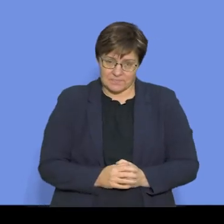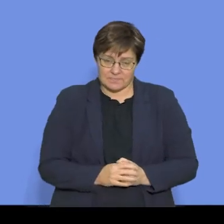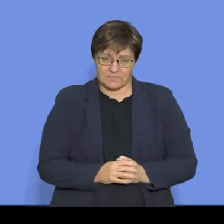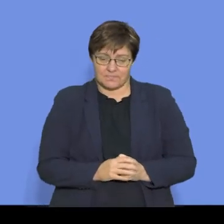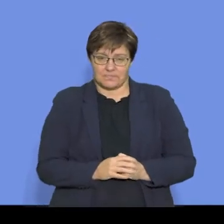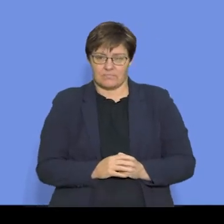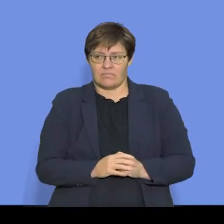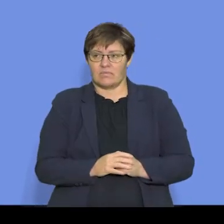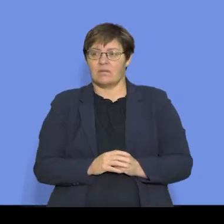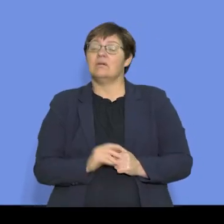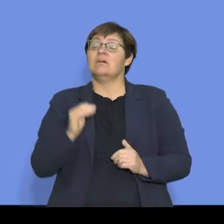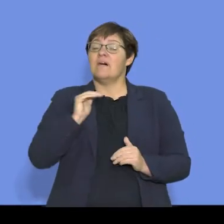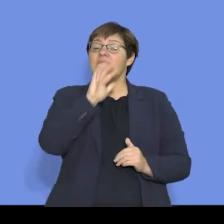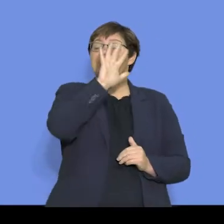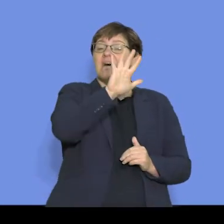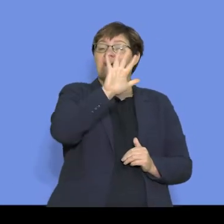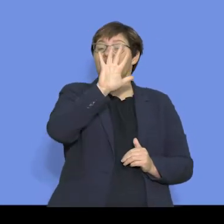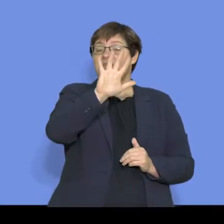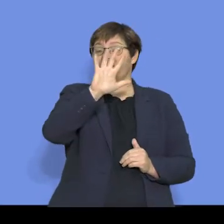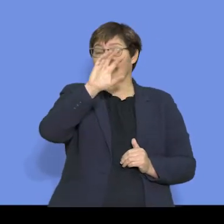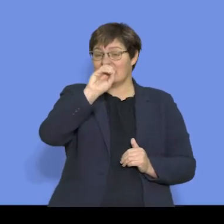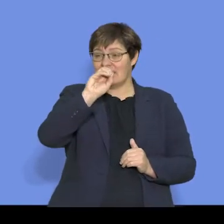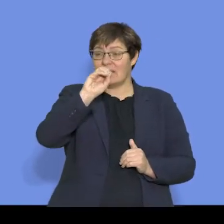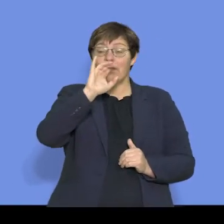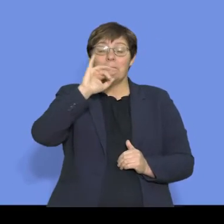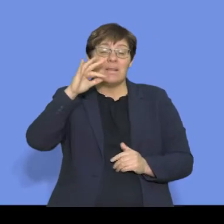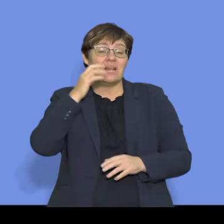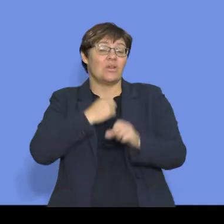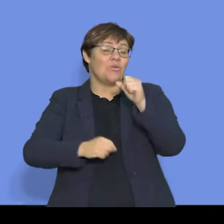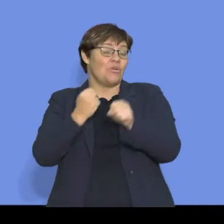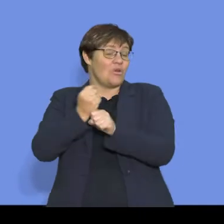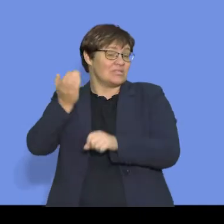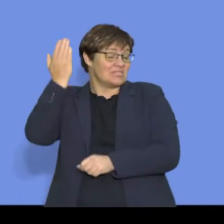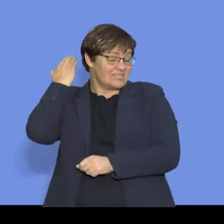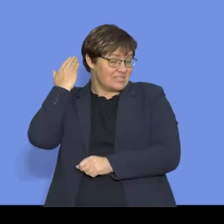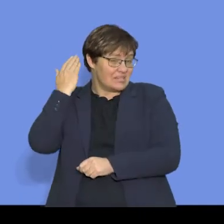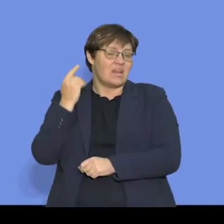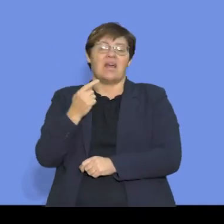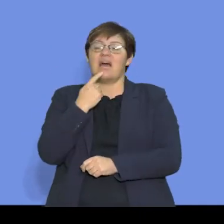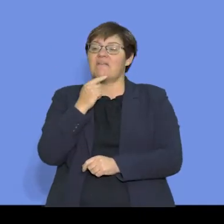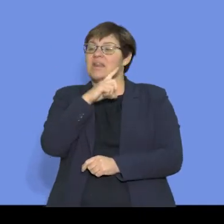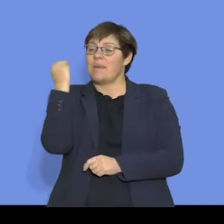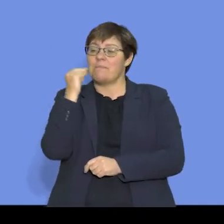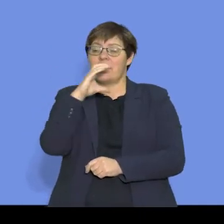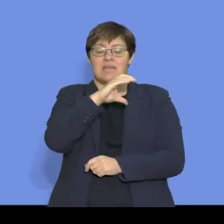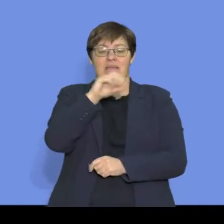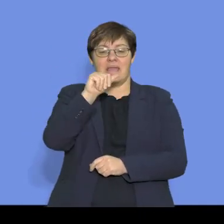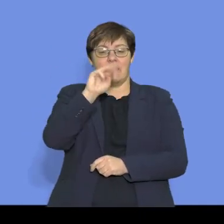Right at the top, 550 million years ago, there was something called the